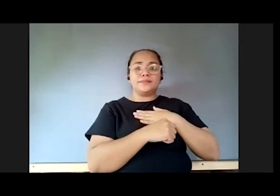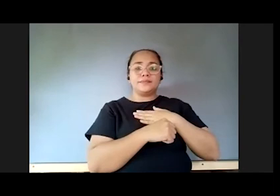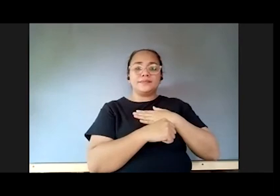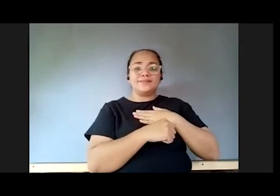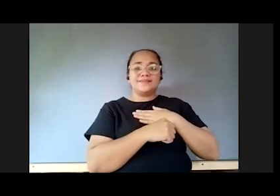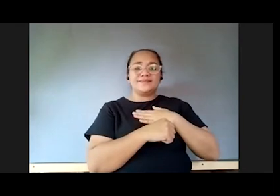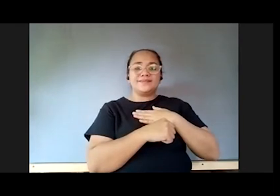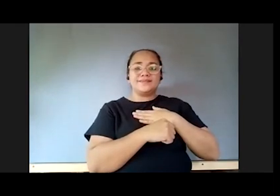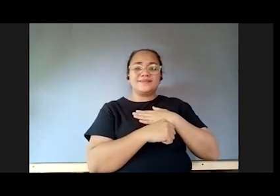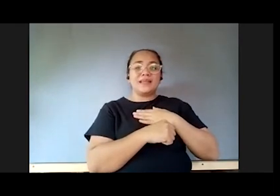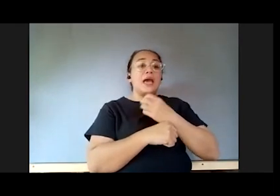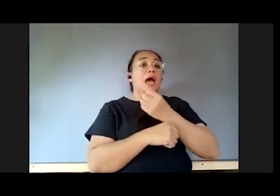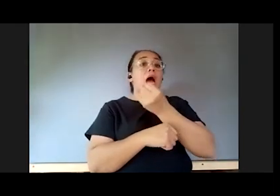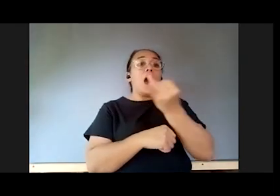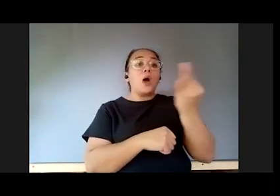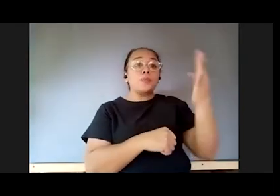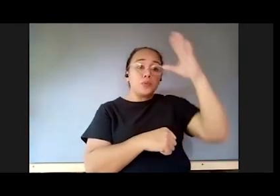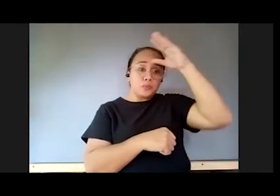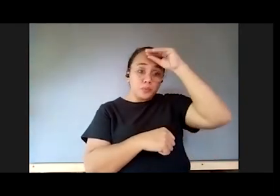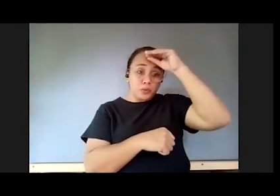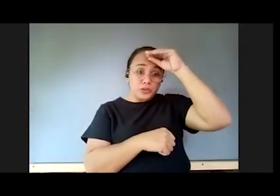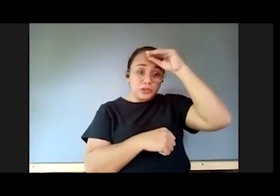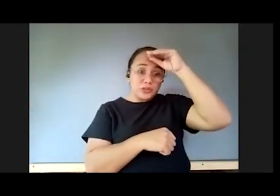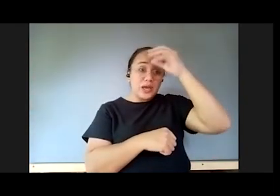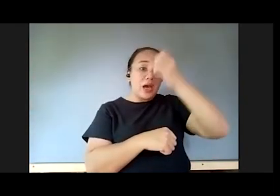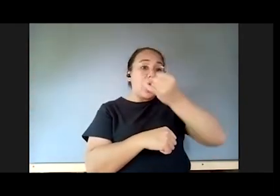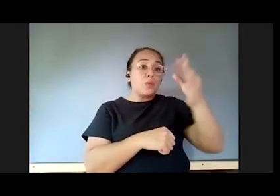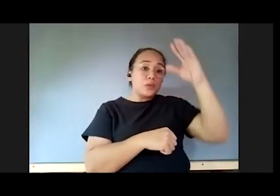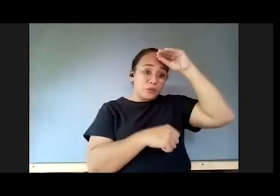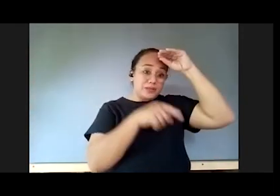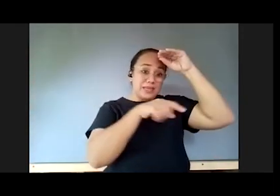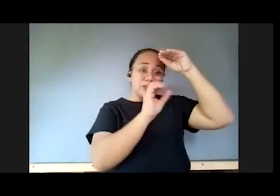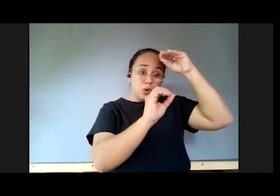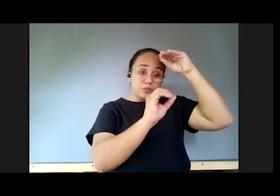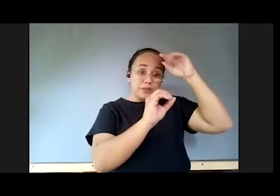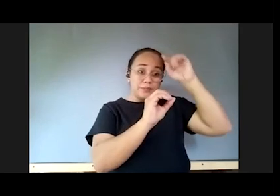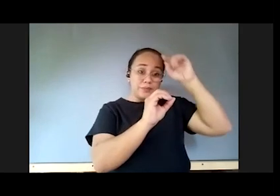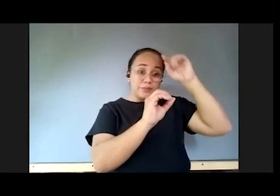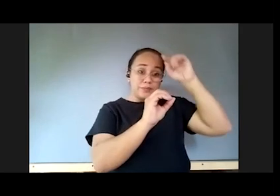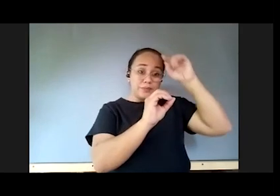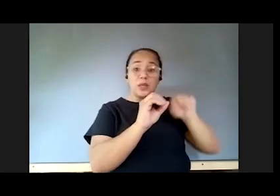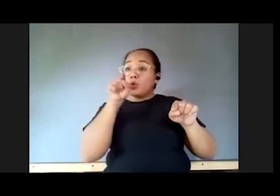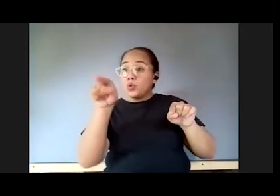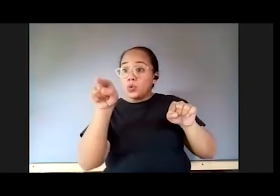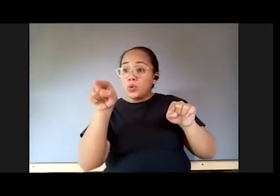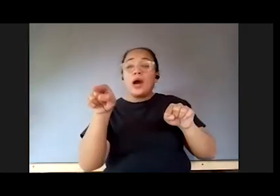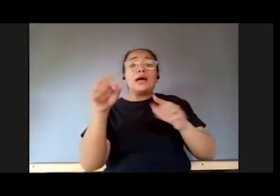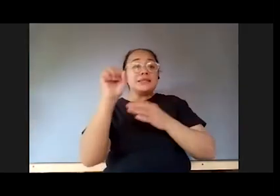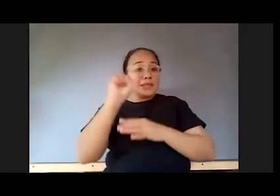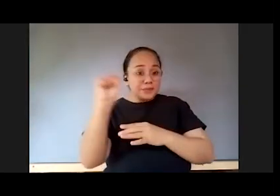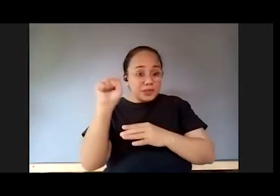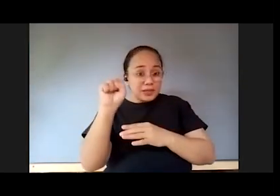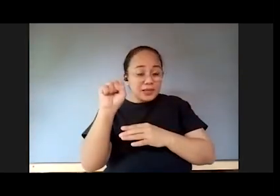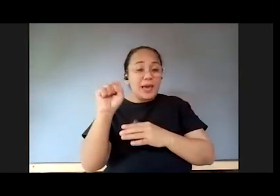many boys would be the object, you would be the subject, have would be the predicate.